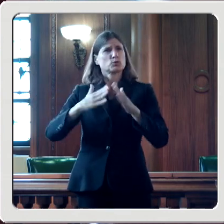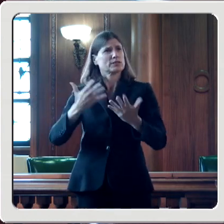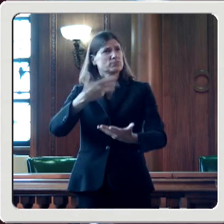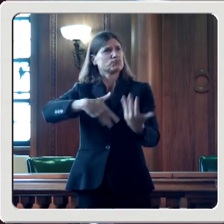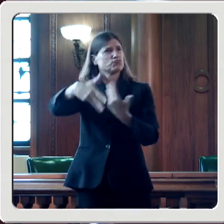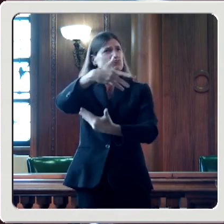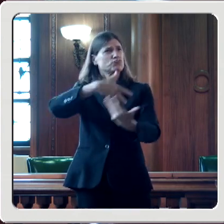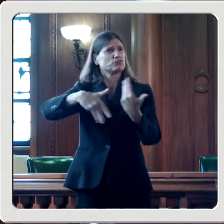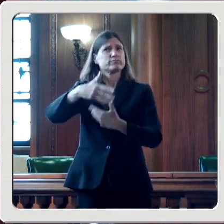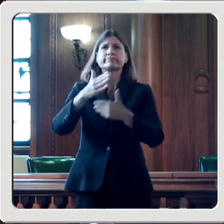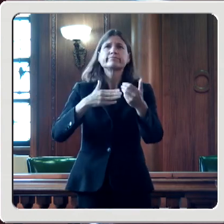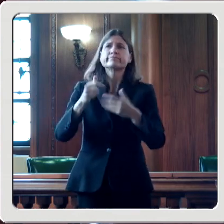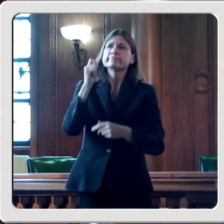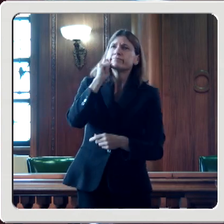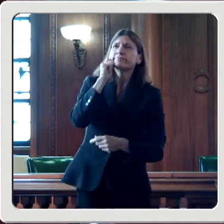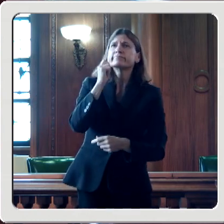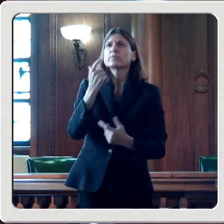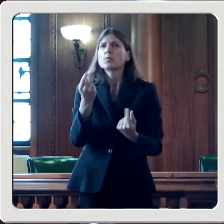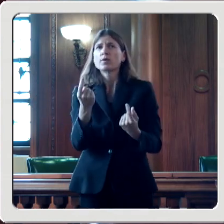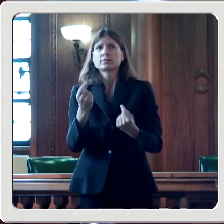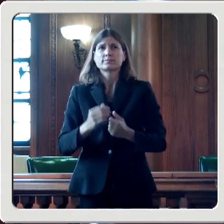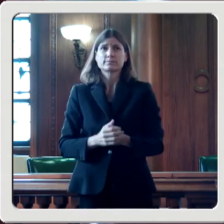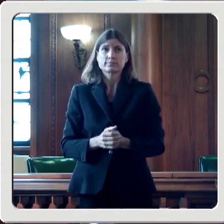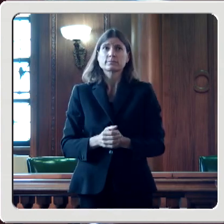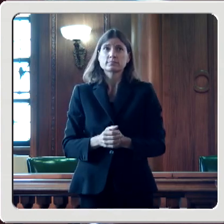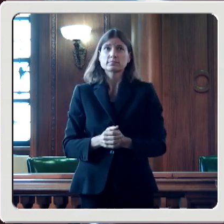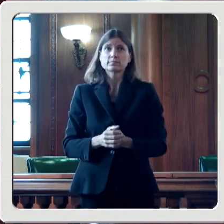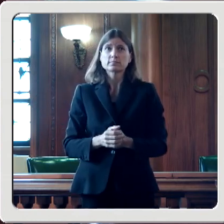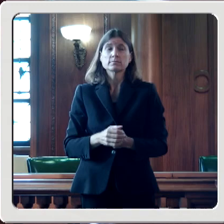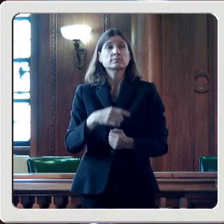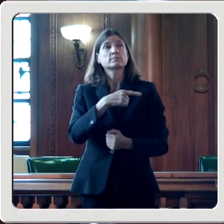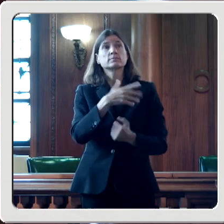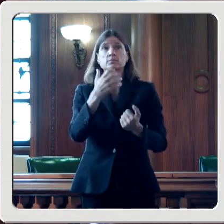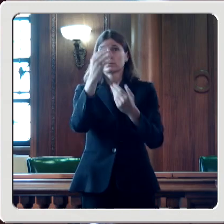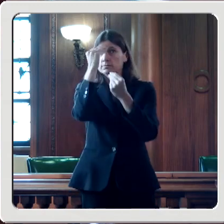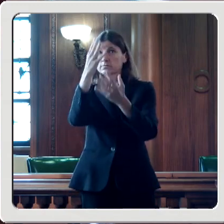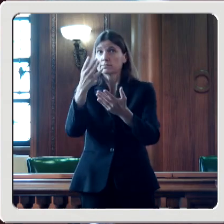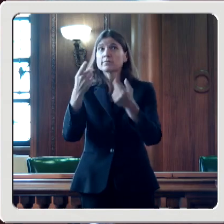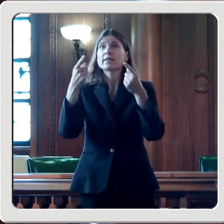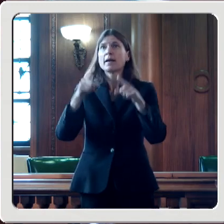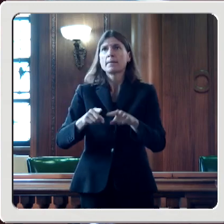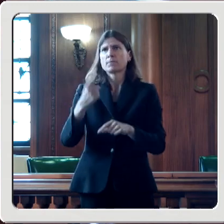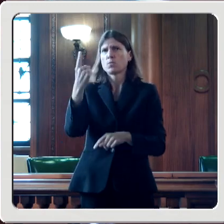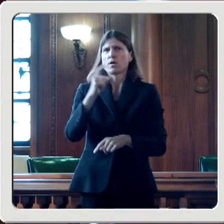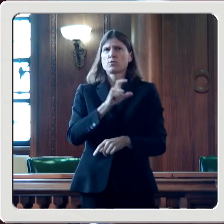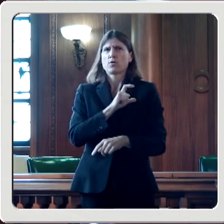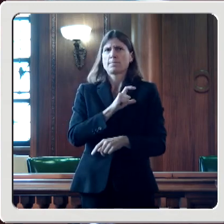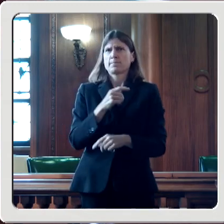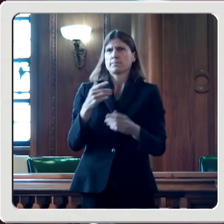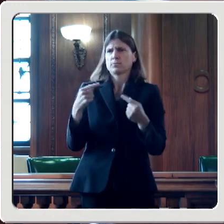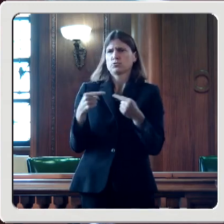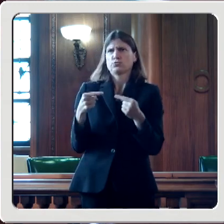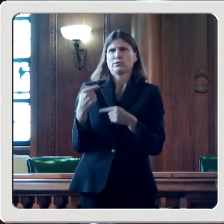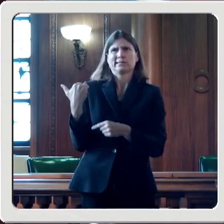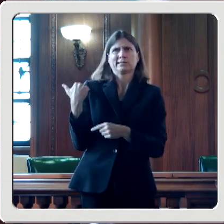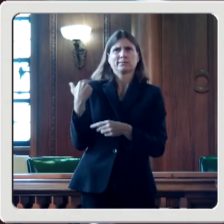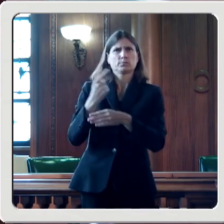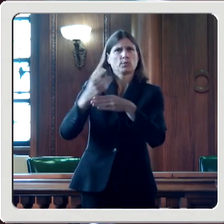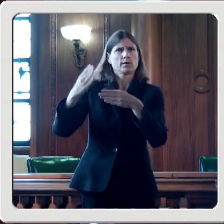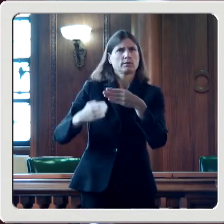One of our officers were hurt. Domestic calls are very dangerous, and one of our officers were hurt.